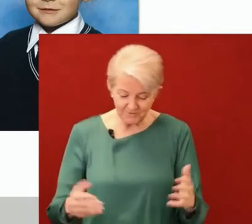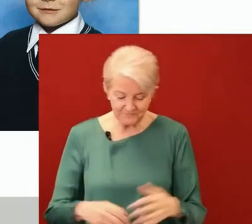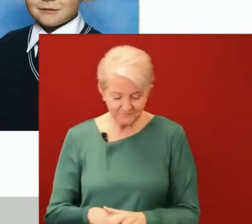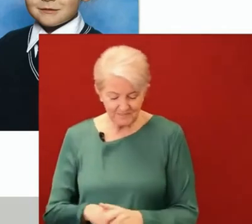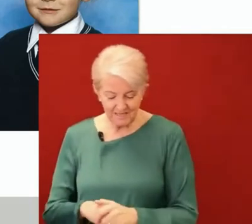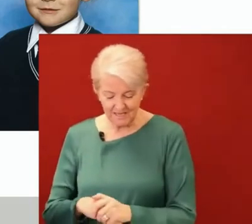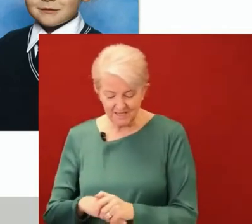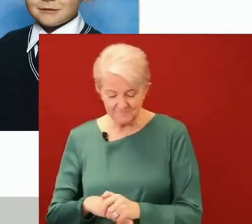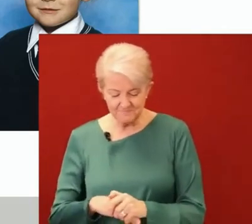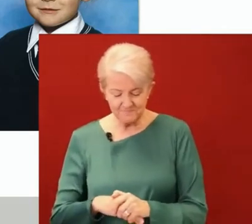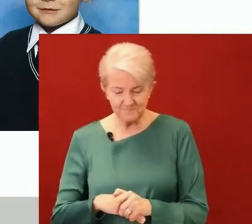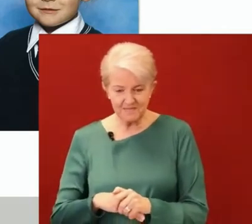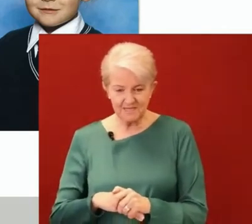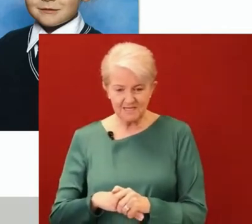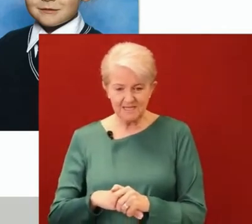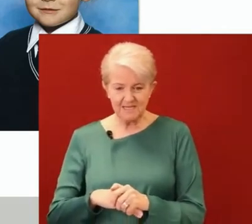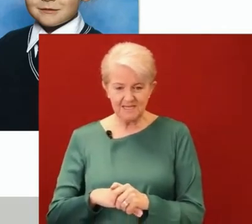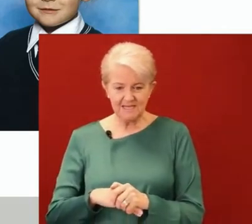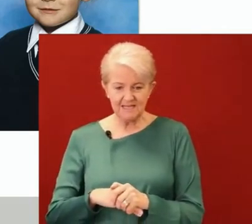you know,